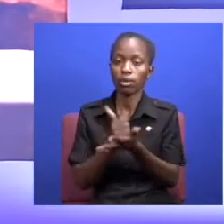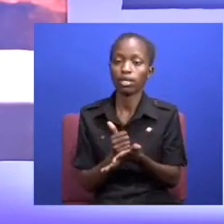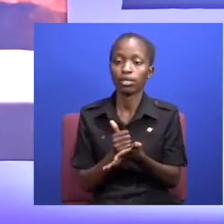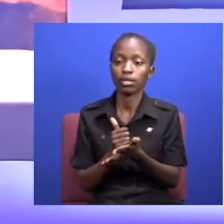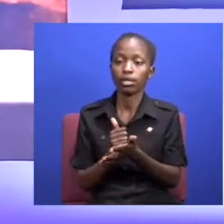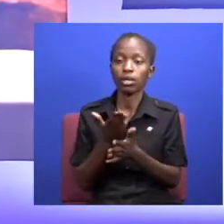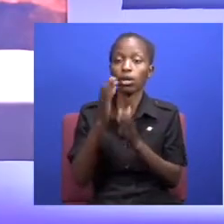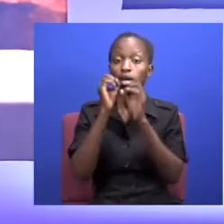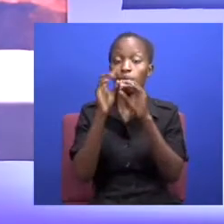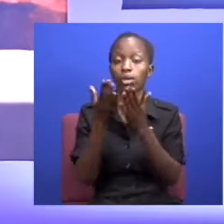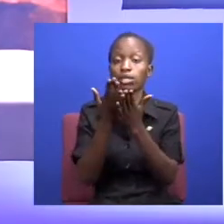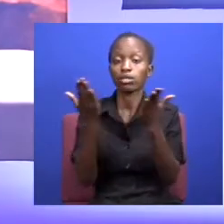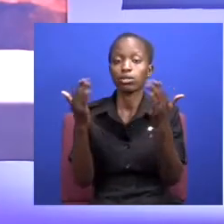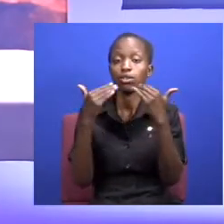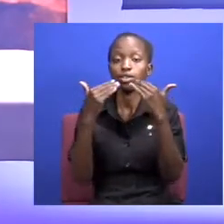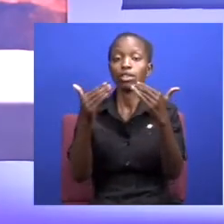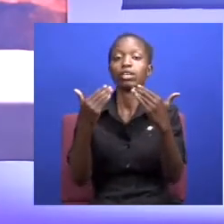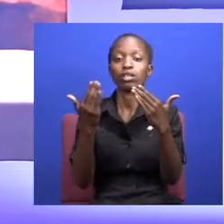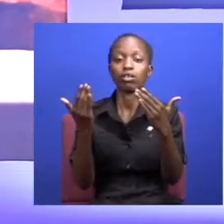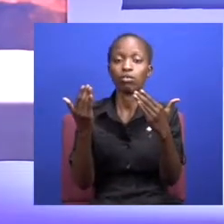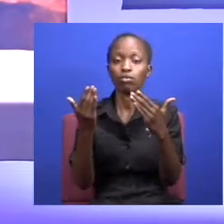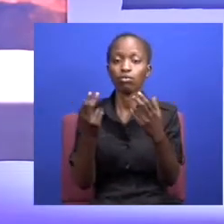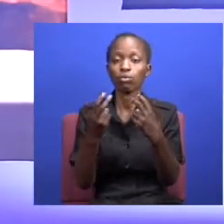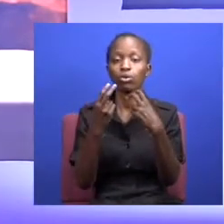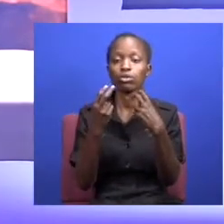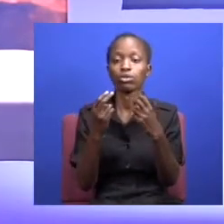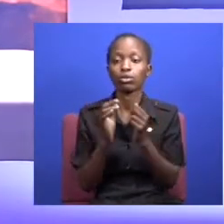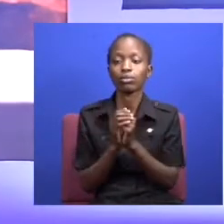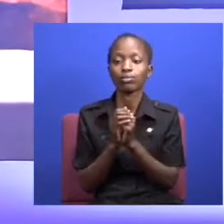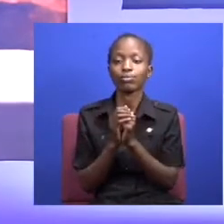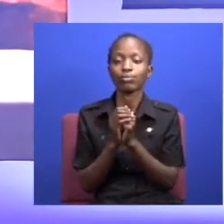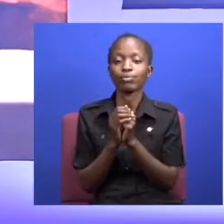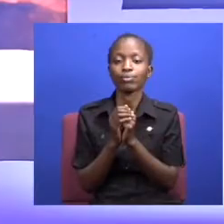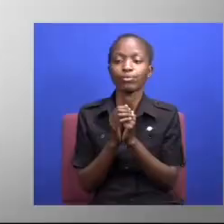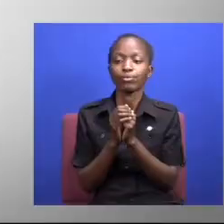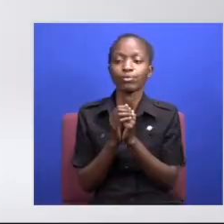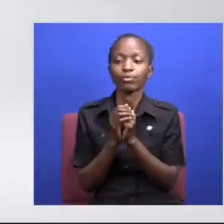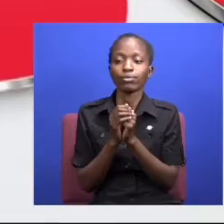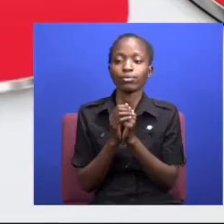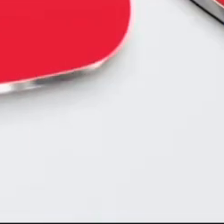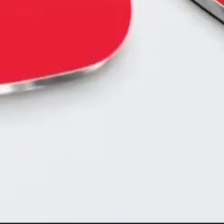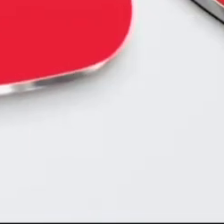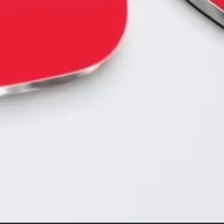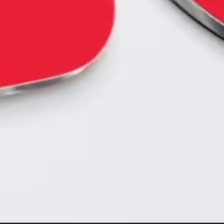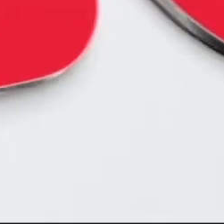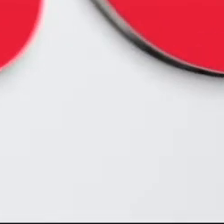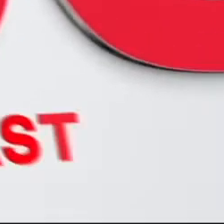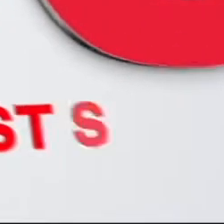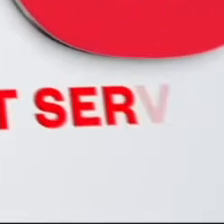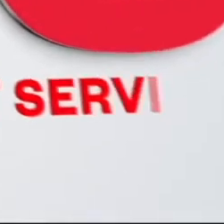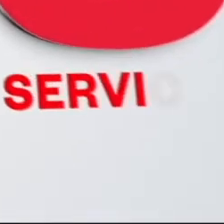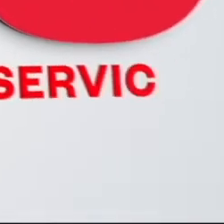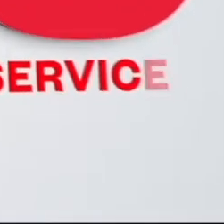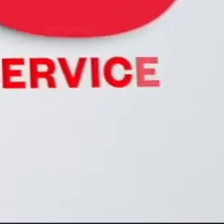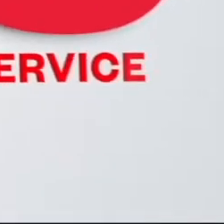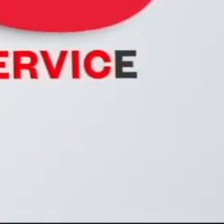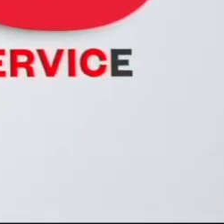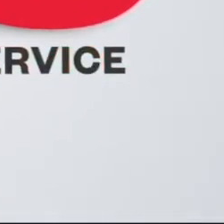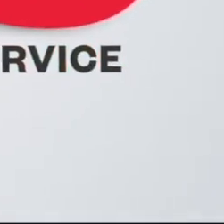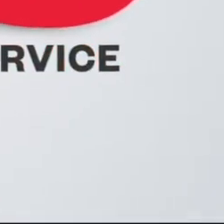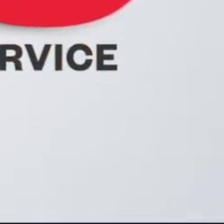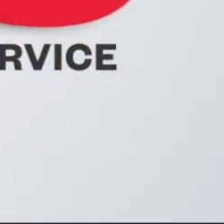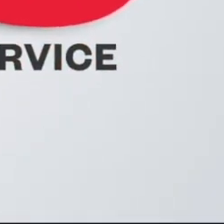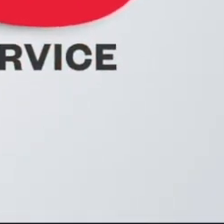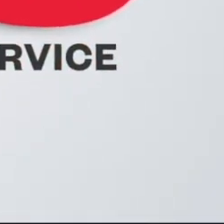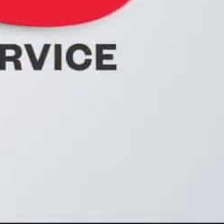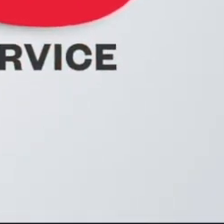name, amen. God bless you. Thank you so much for joining us on CBS today. Thank you very much. You are the Savior with